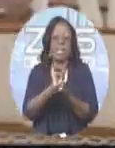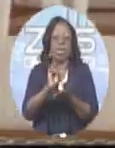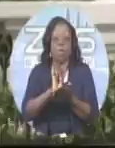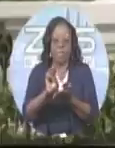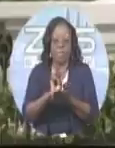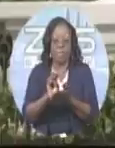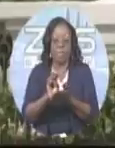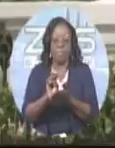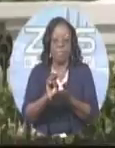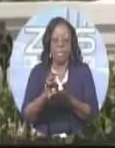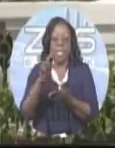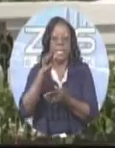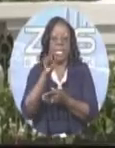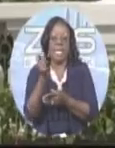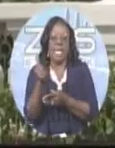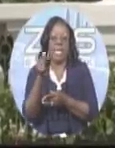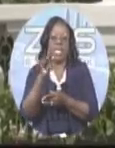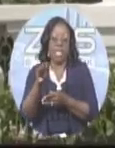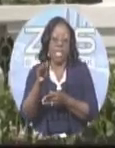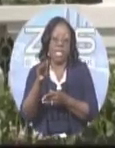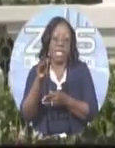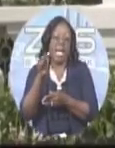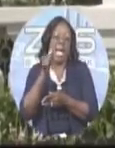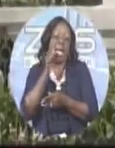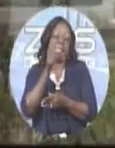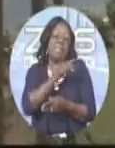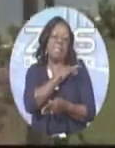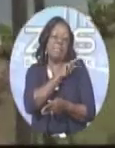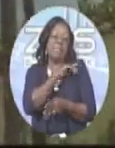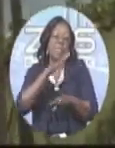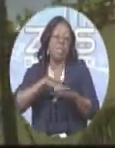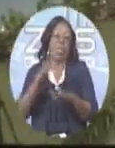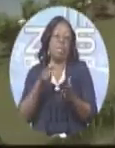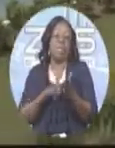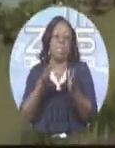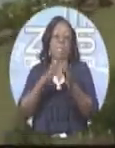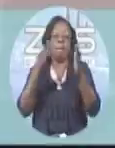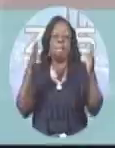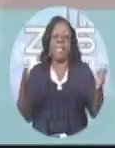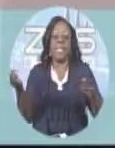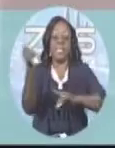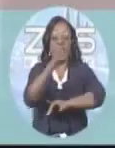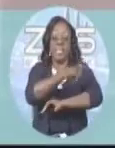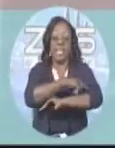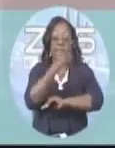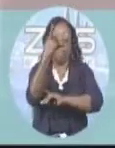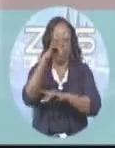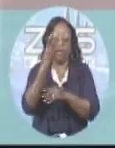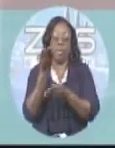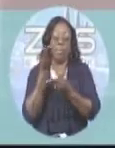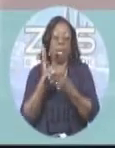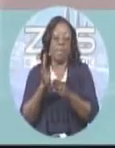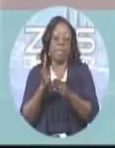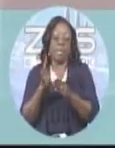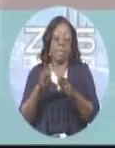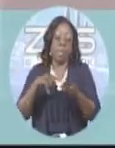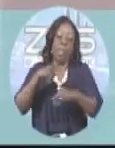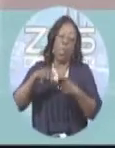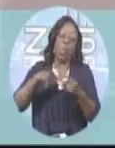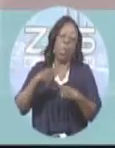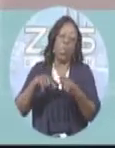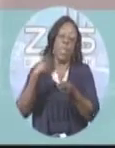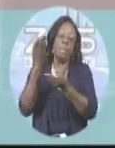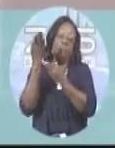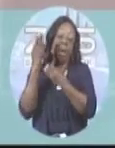Honorable Alison Maynard Gibson called this a big day for the Bahamas. When Baha Mall was closed by the